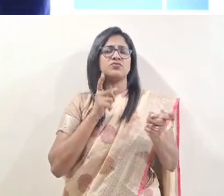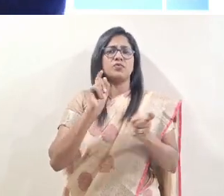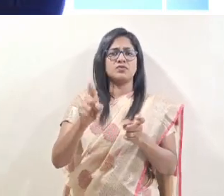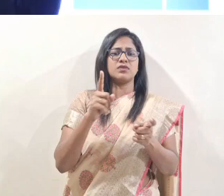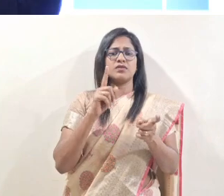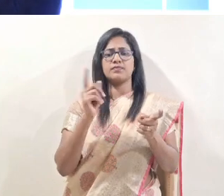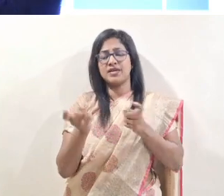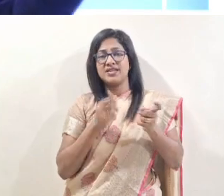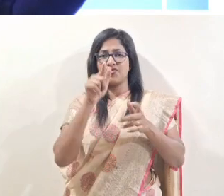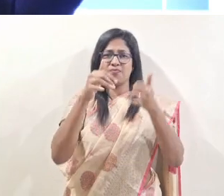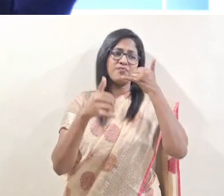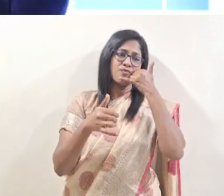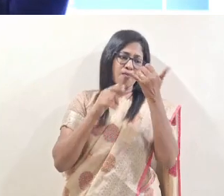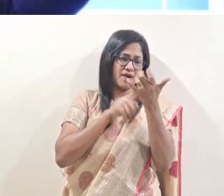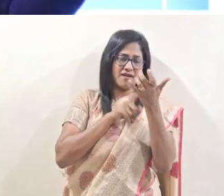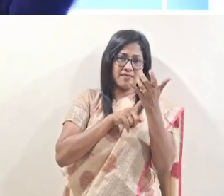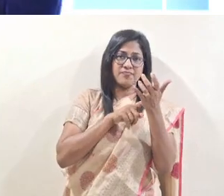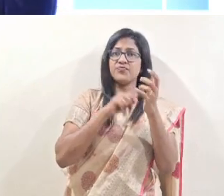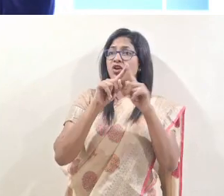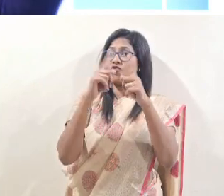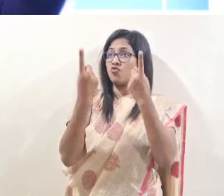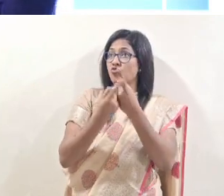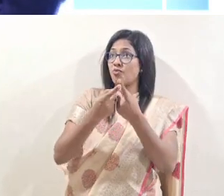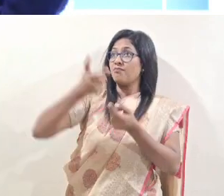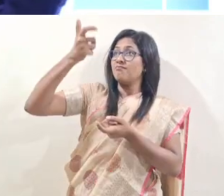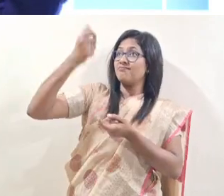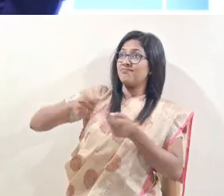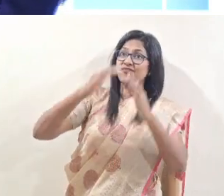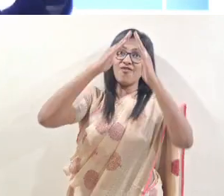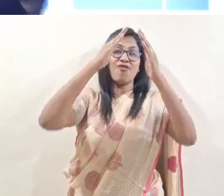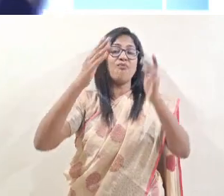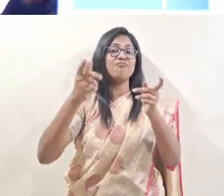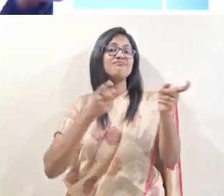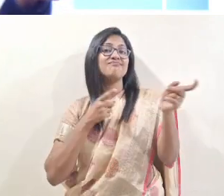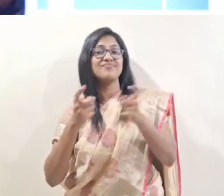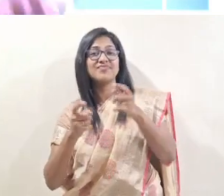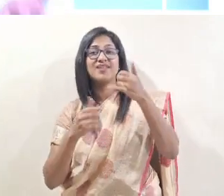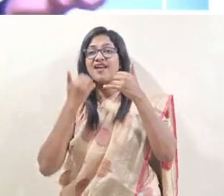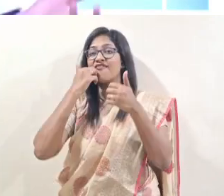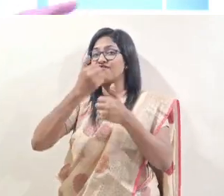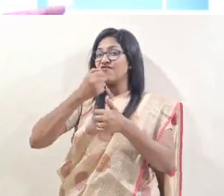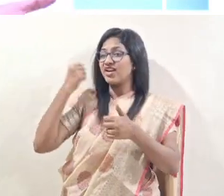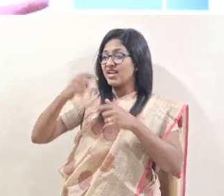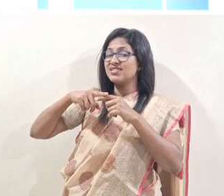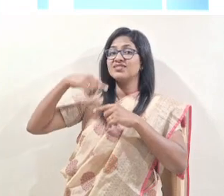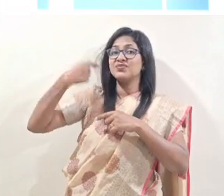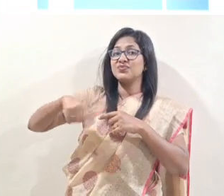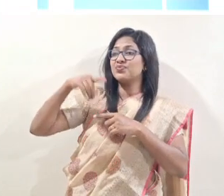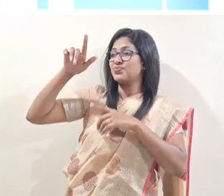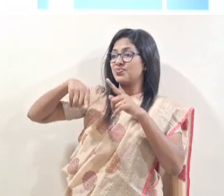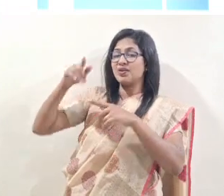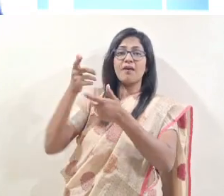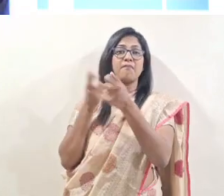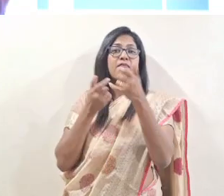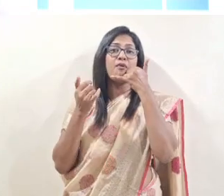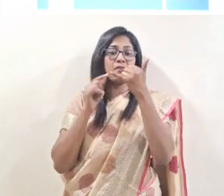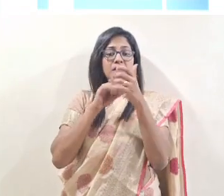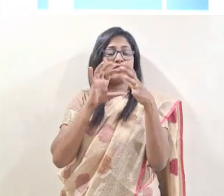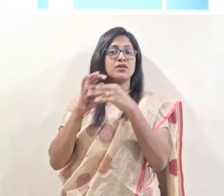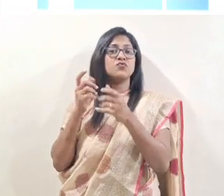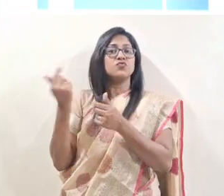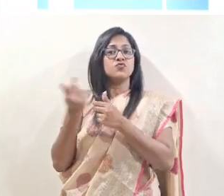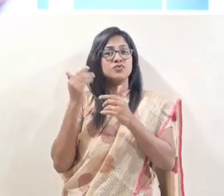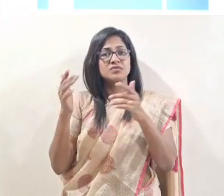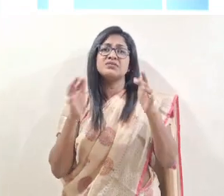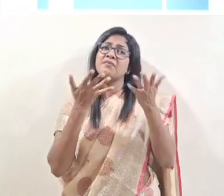your mobile, you can control your room, in your house's fridge temperature. All this is happening already. So as